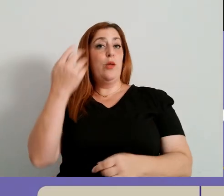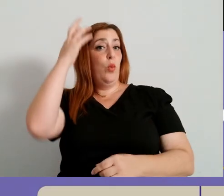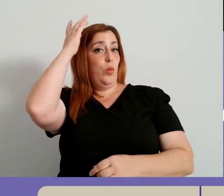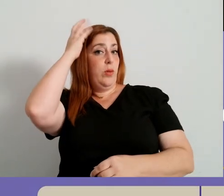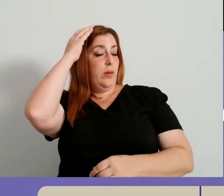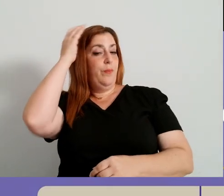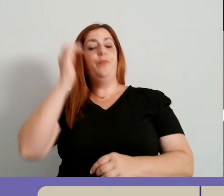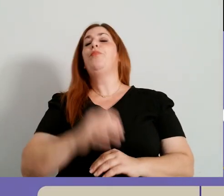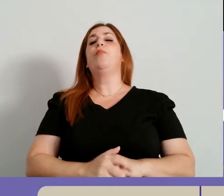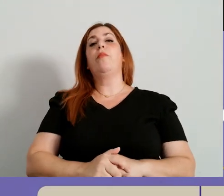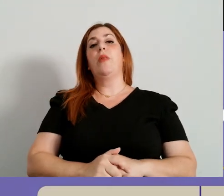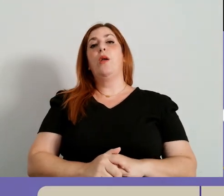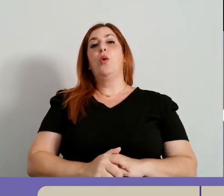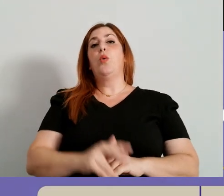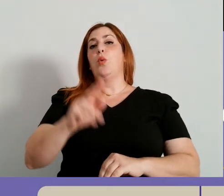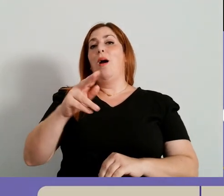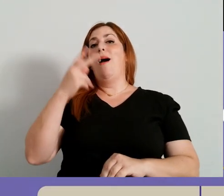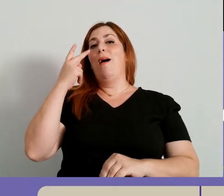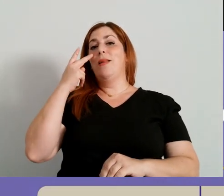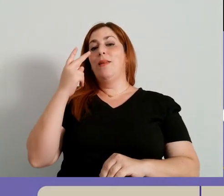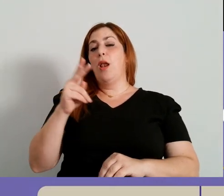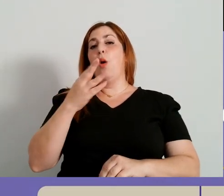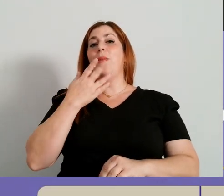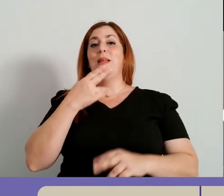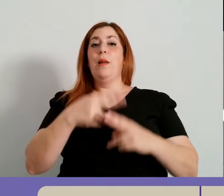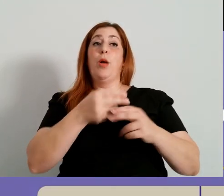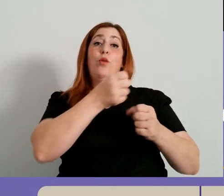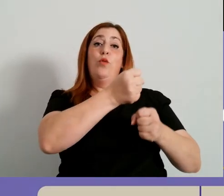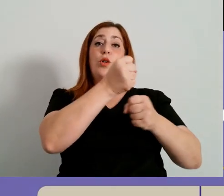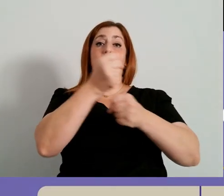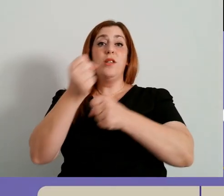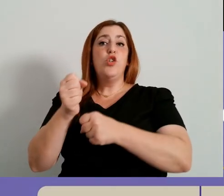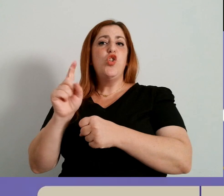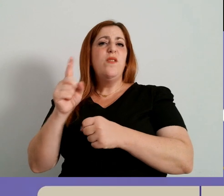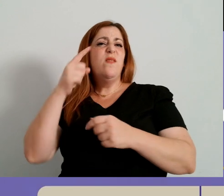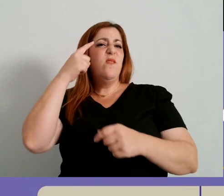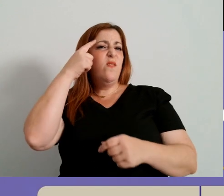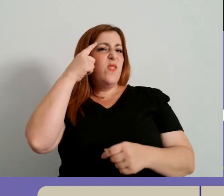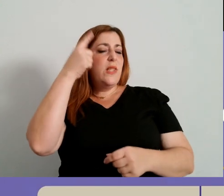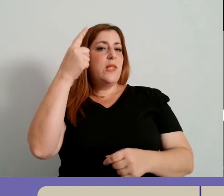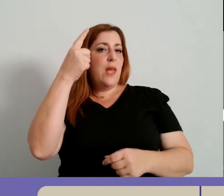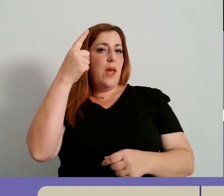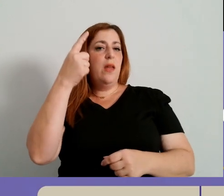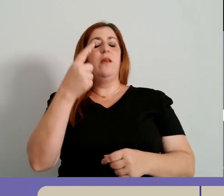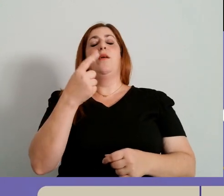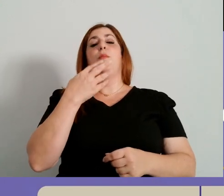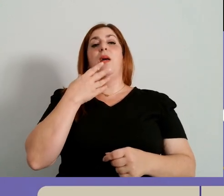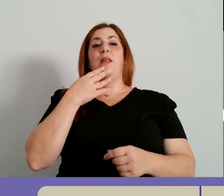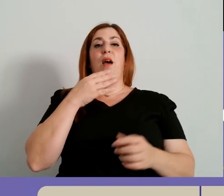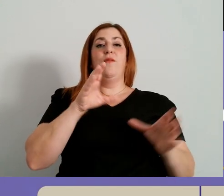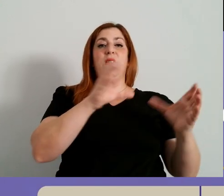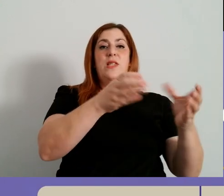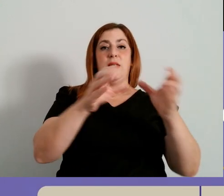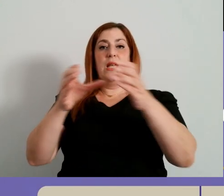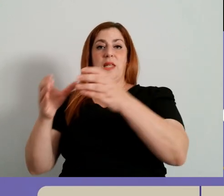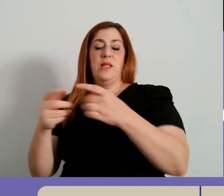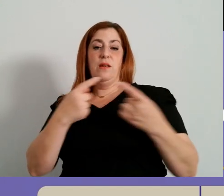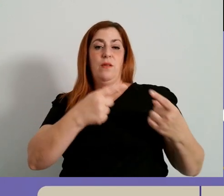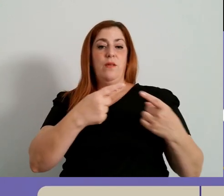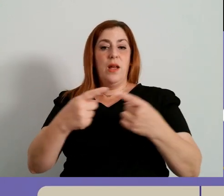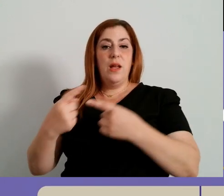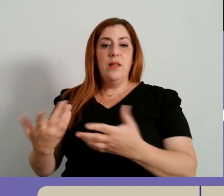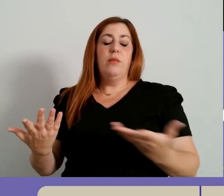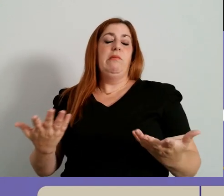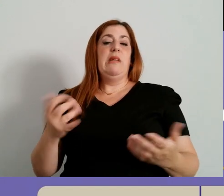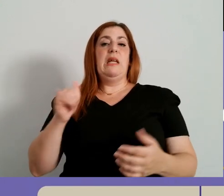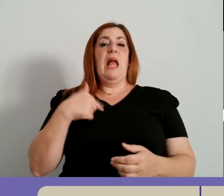individuals. The implications of advocacy in different sectors as well. Trying to advocate for yourself in an employment